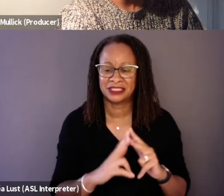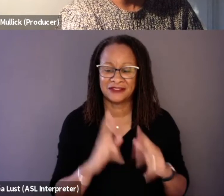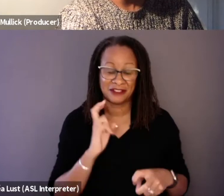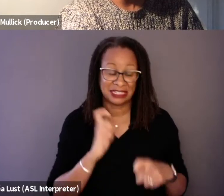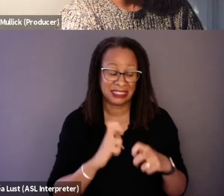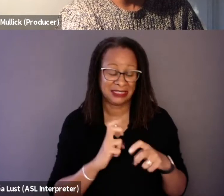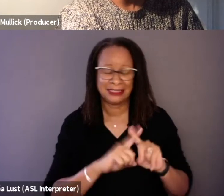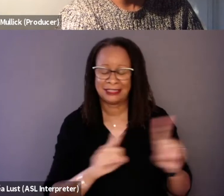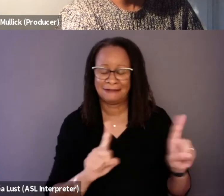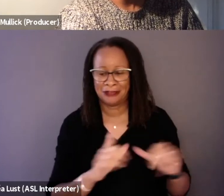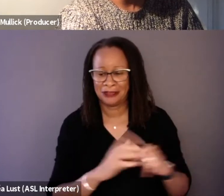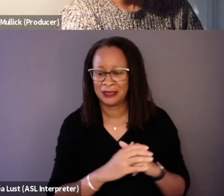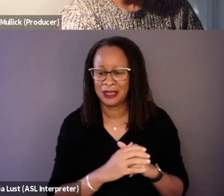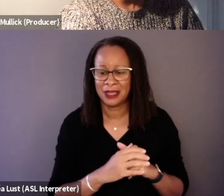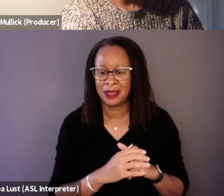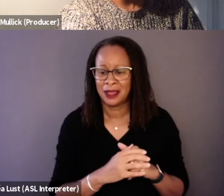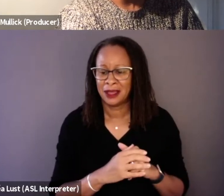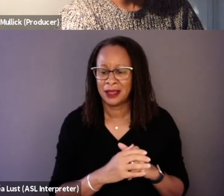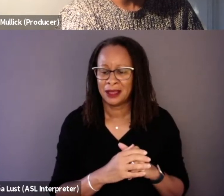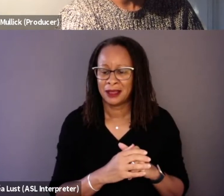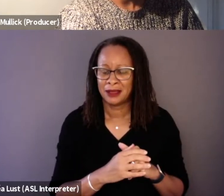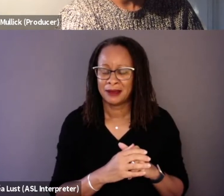because news he can't go work